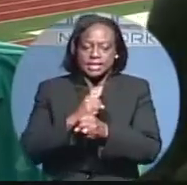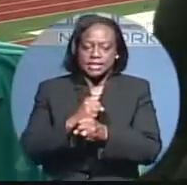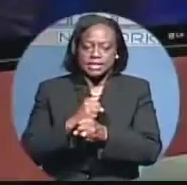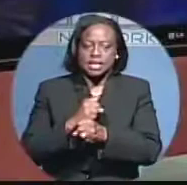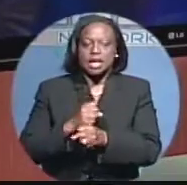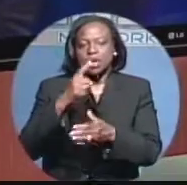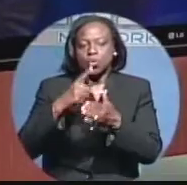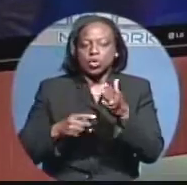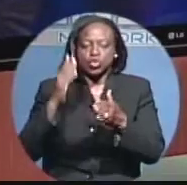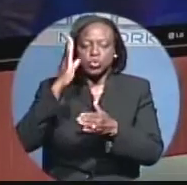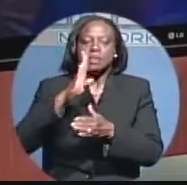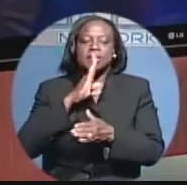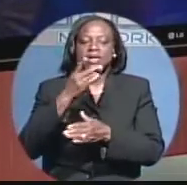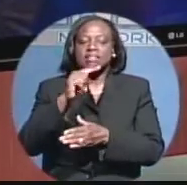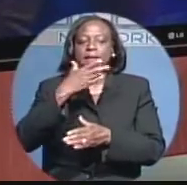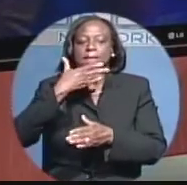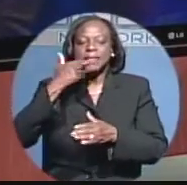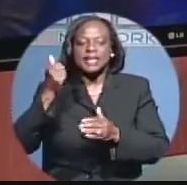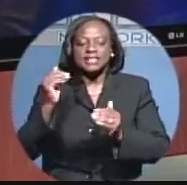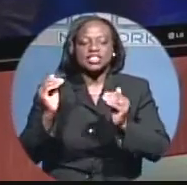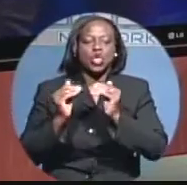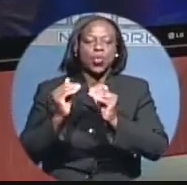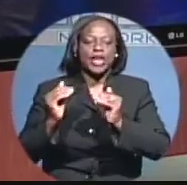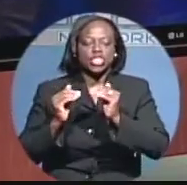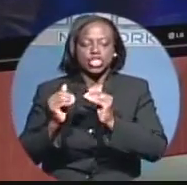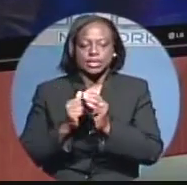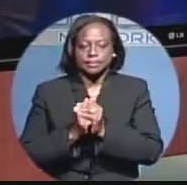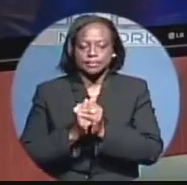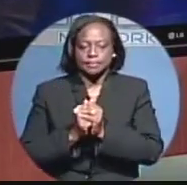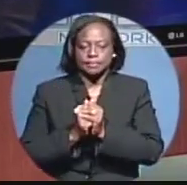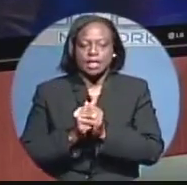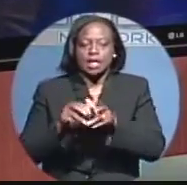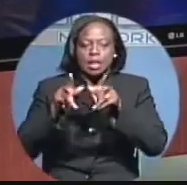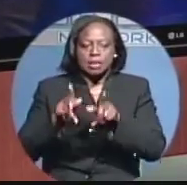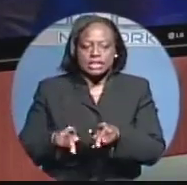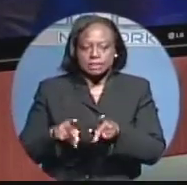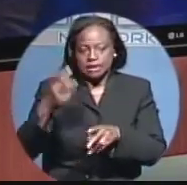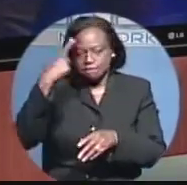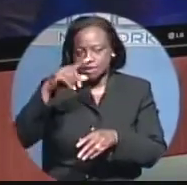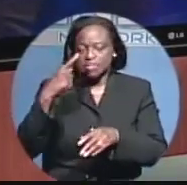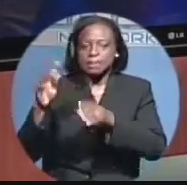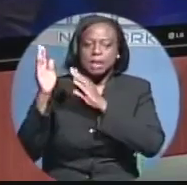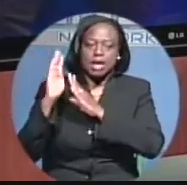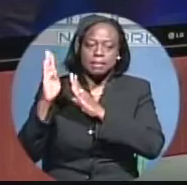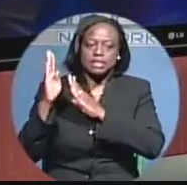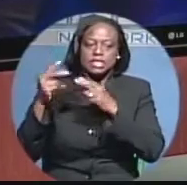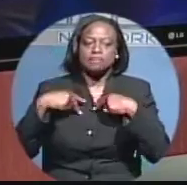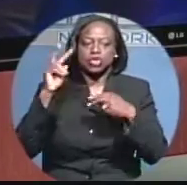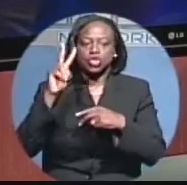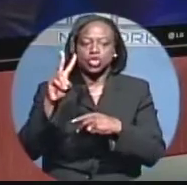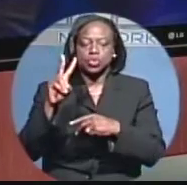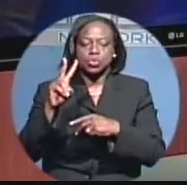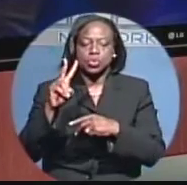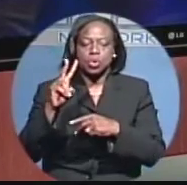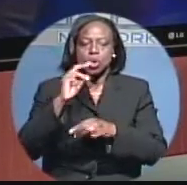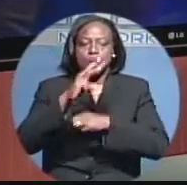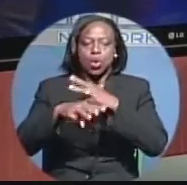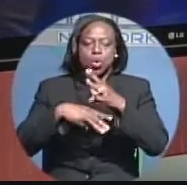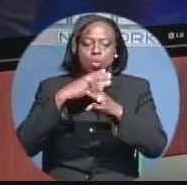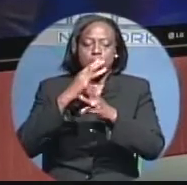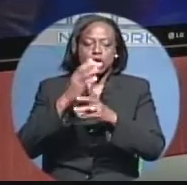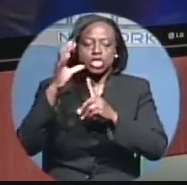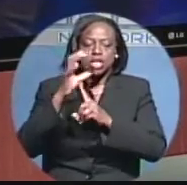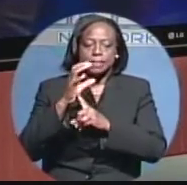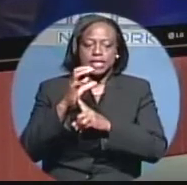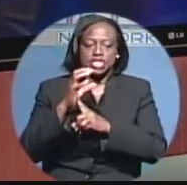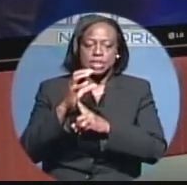equation? Now, with the possibility there for the Bahamas to host the first two World Relay Championships, B3H President Mike Sands